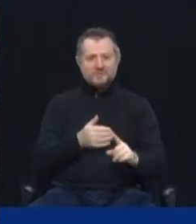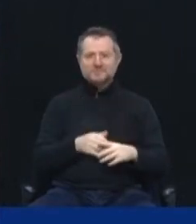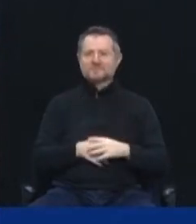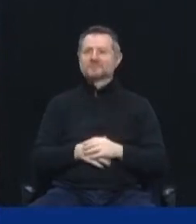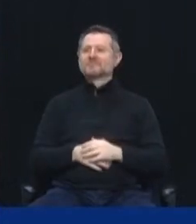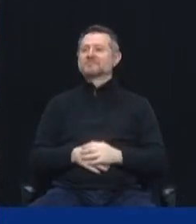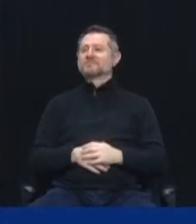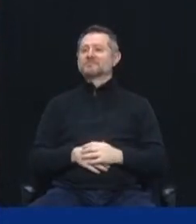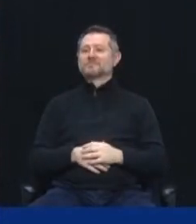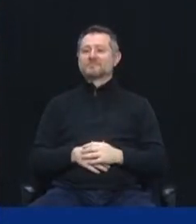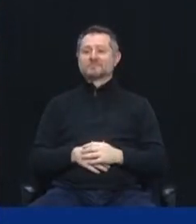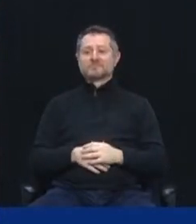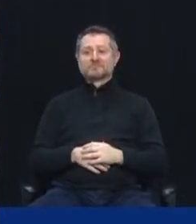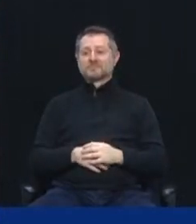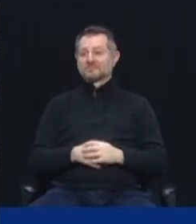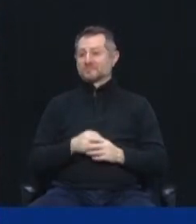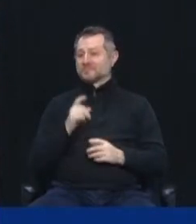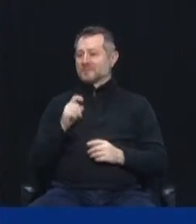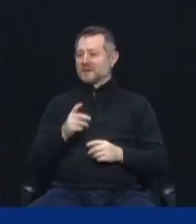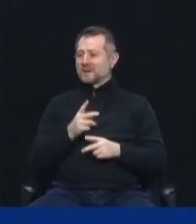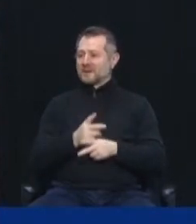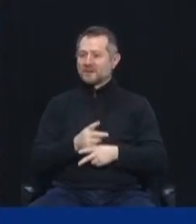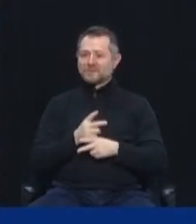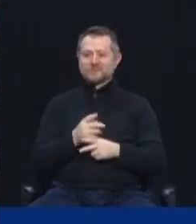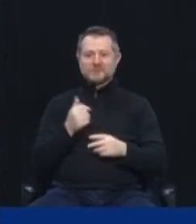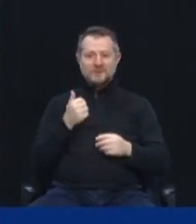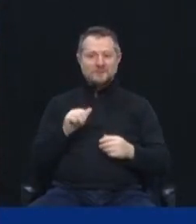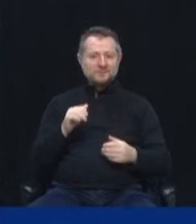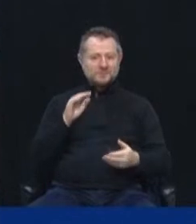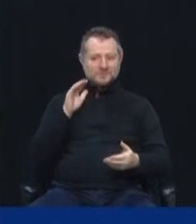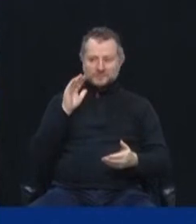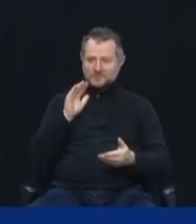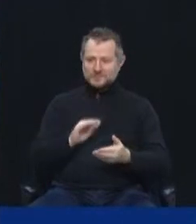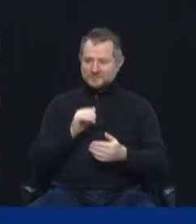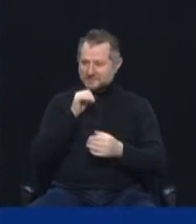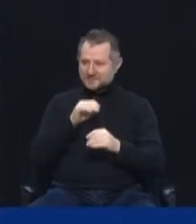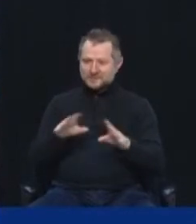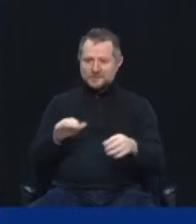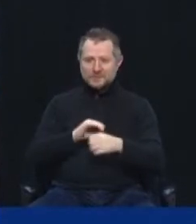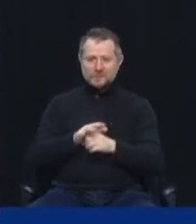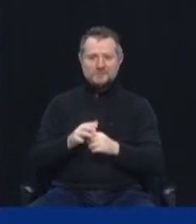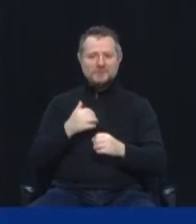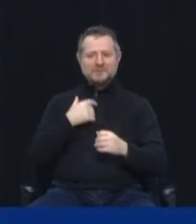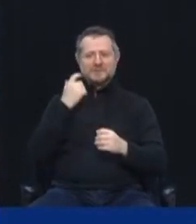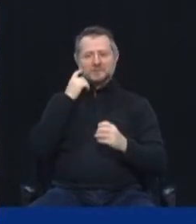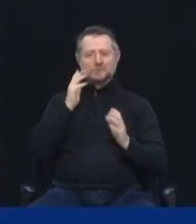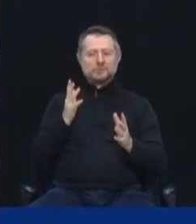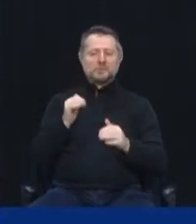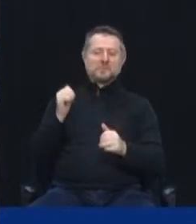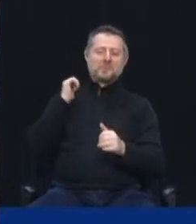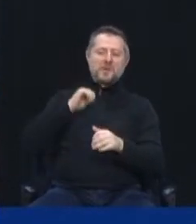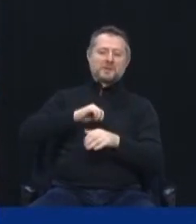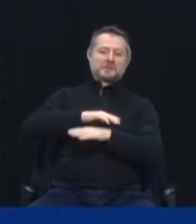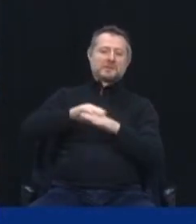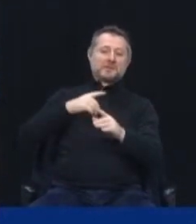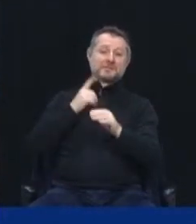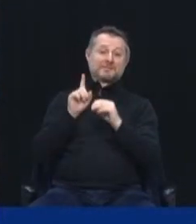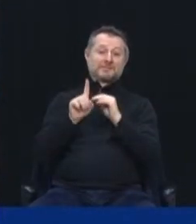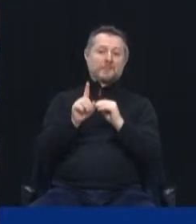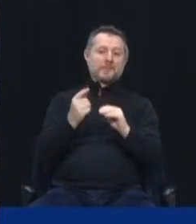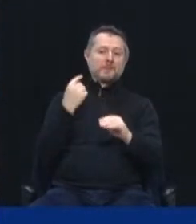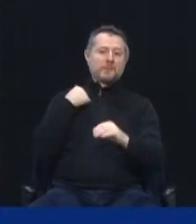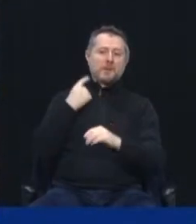COVID, what are the precautions? We were just speaking backstage. Nobody knew. But you showed